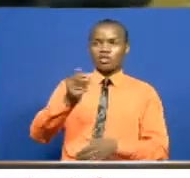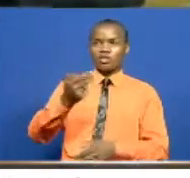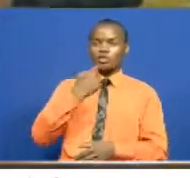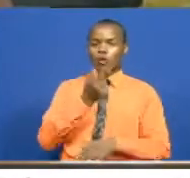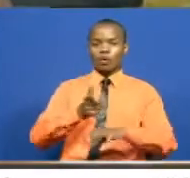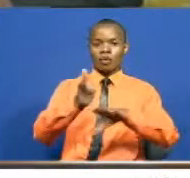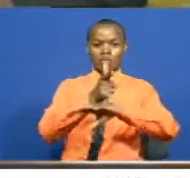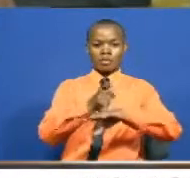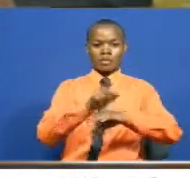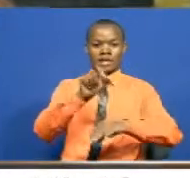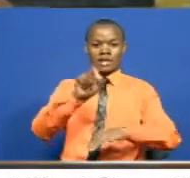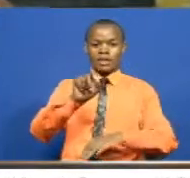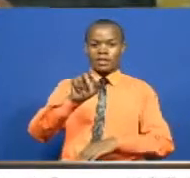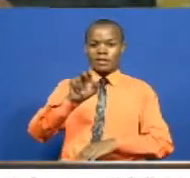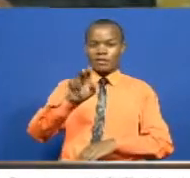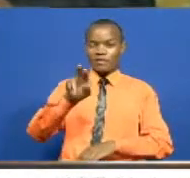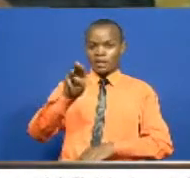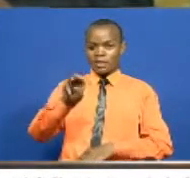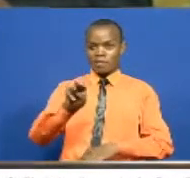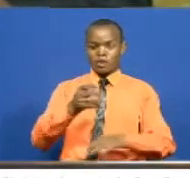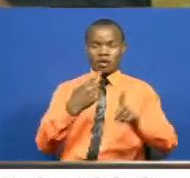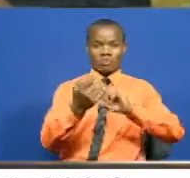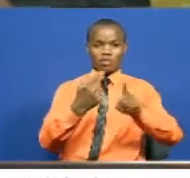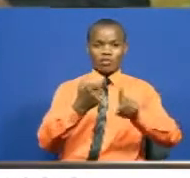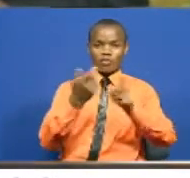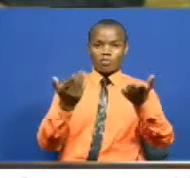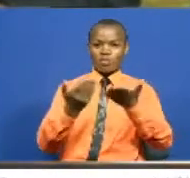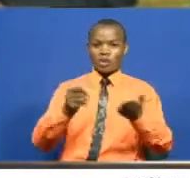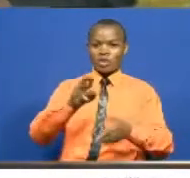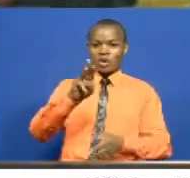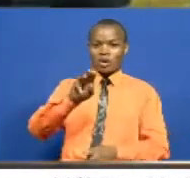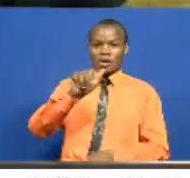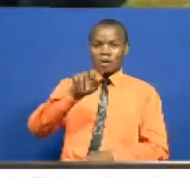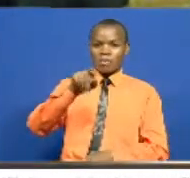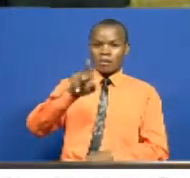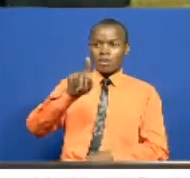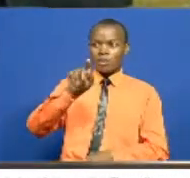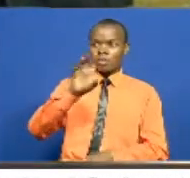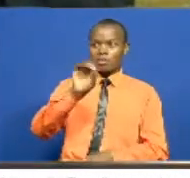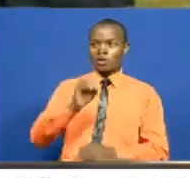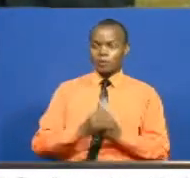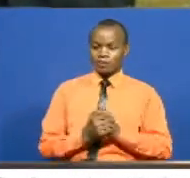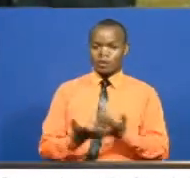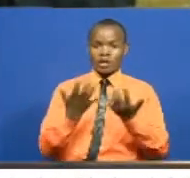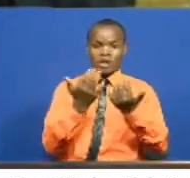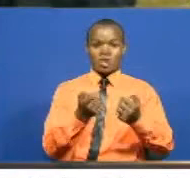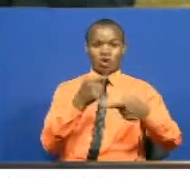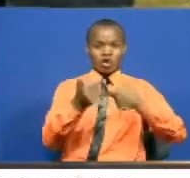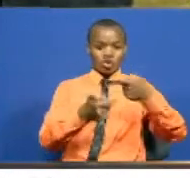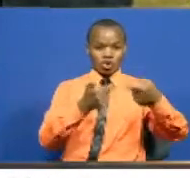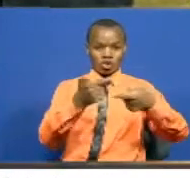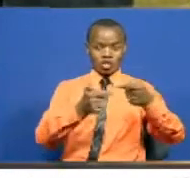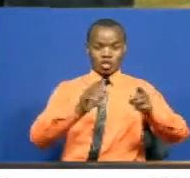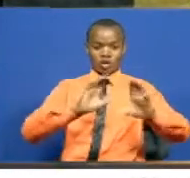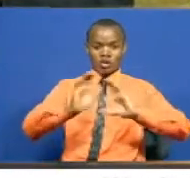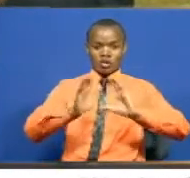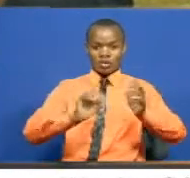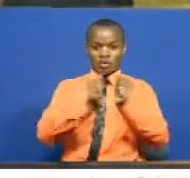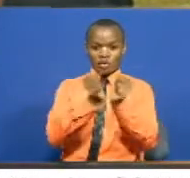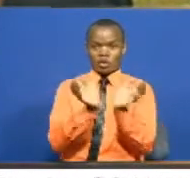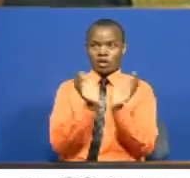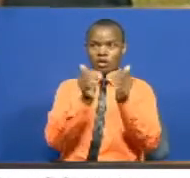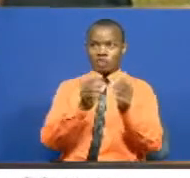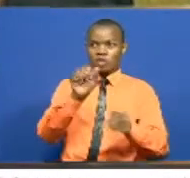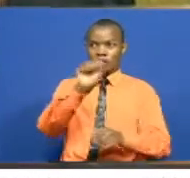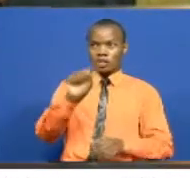TV Mozambique, speaking to us from Maputo via Zoom. Well, we continue with our conversation with Coach Sadat